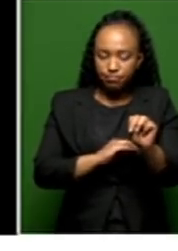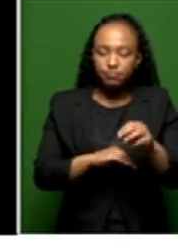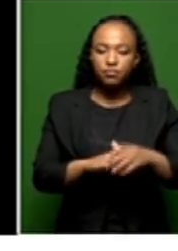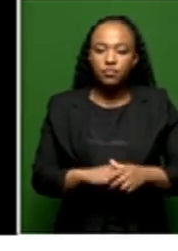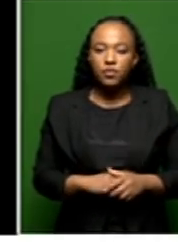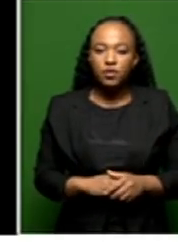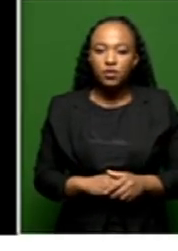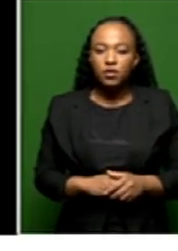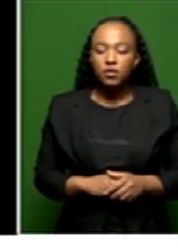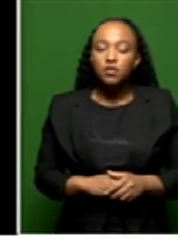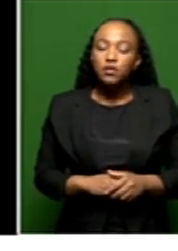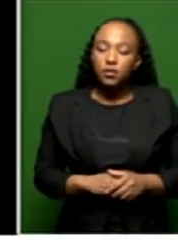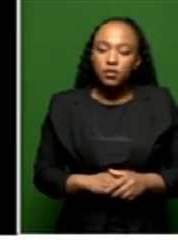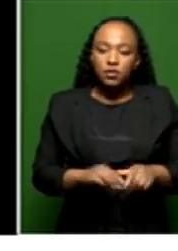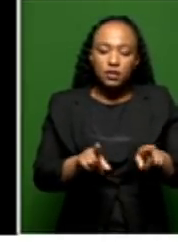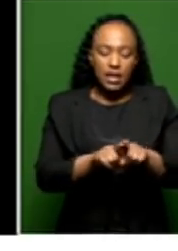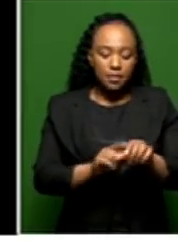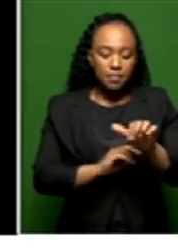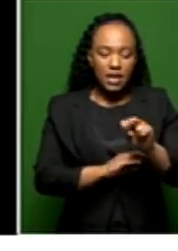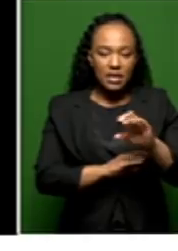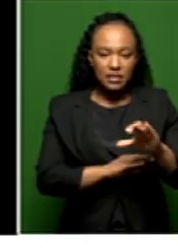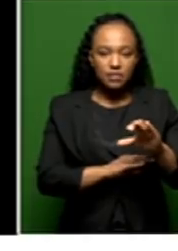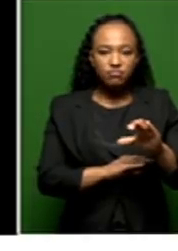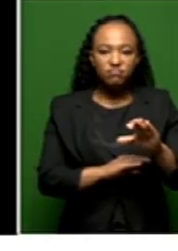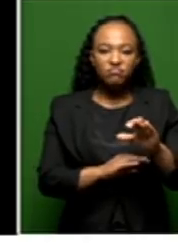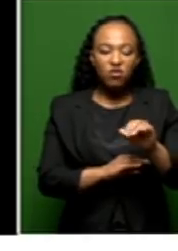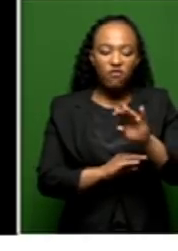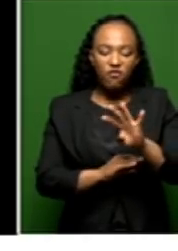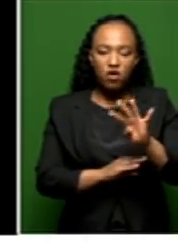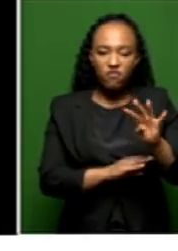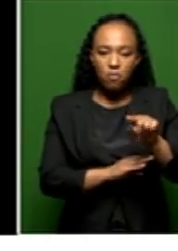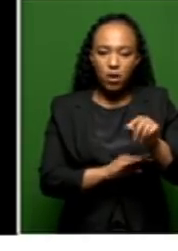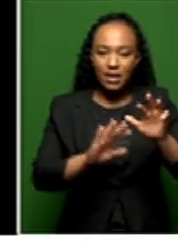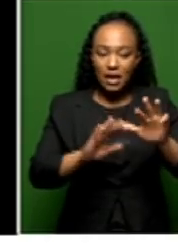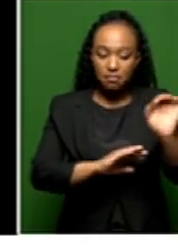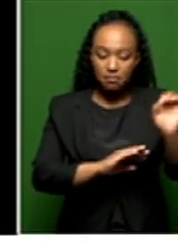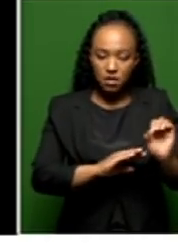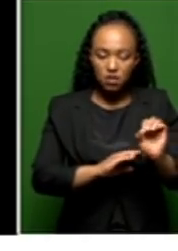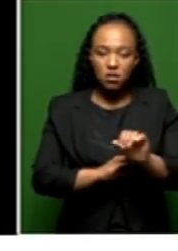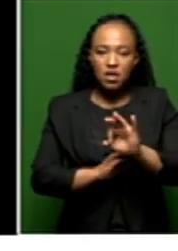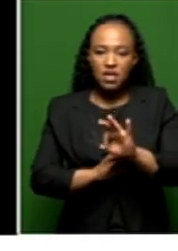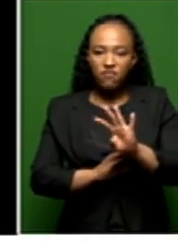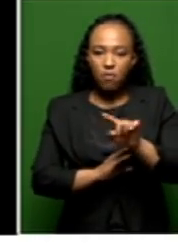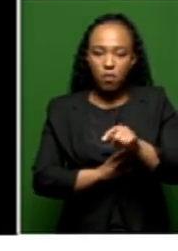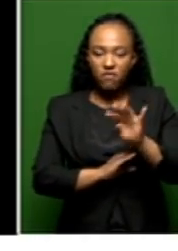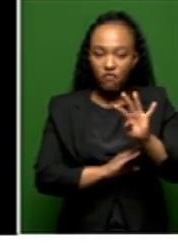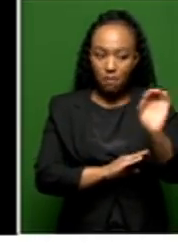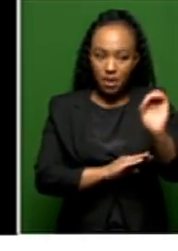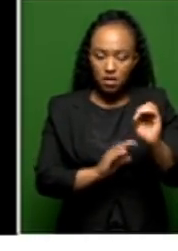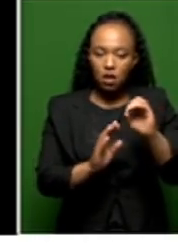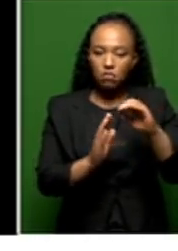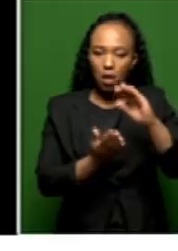So the ANC again, you can see it has dropped from 44.9% to 34.4%, and